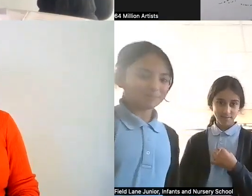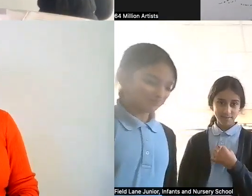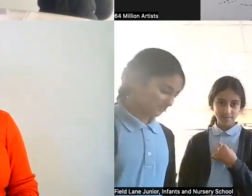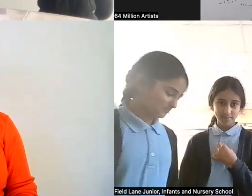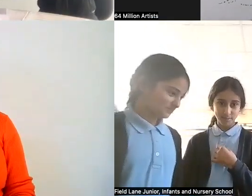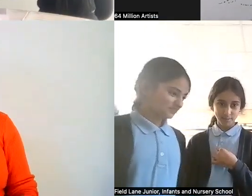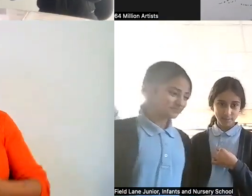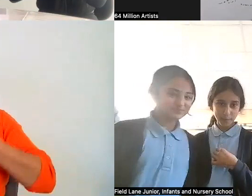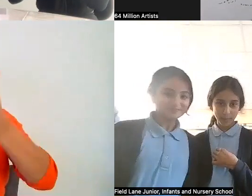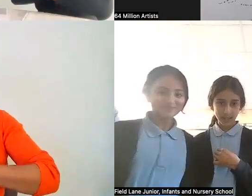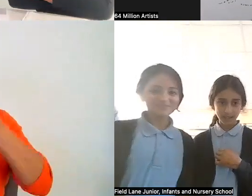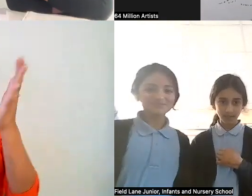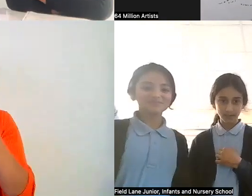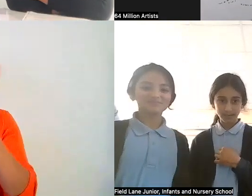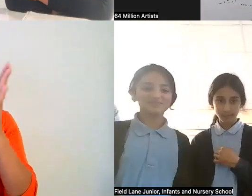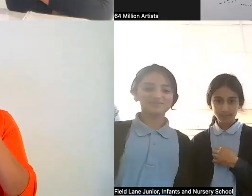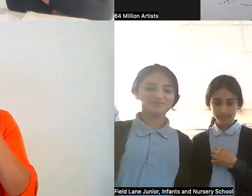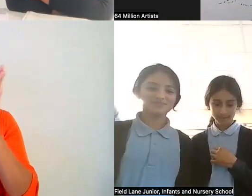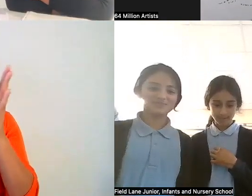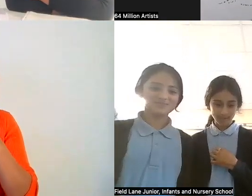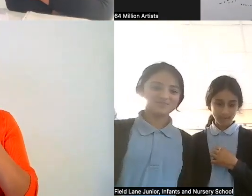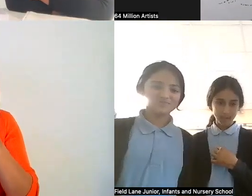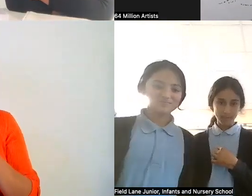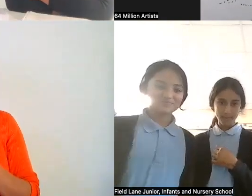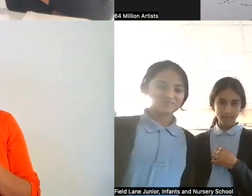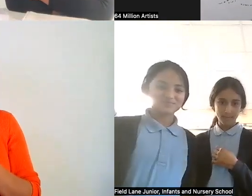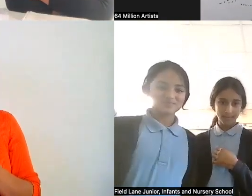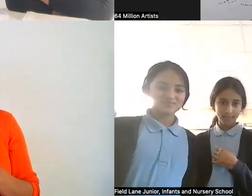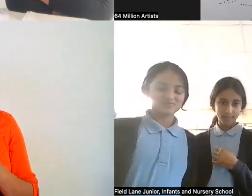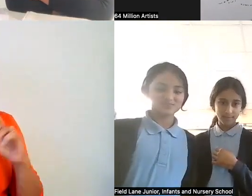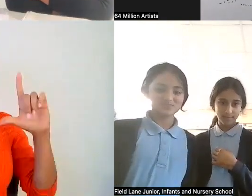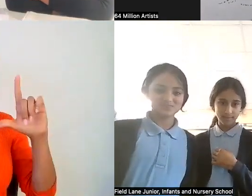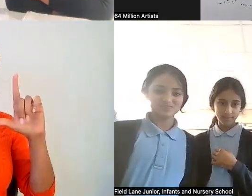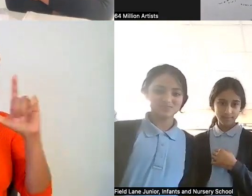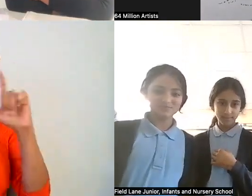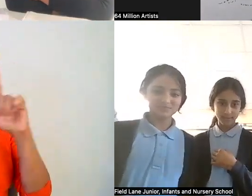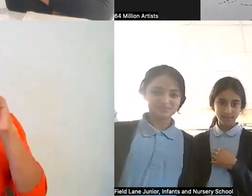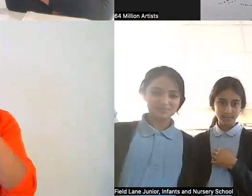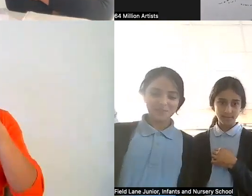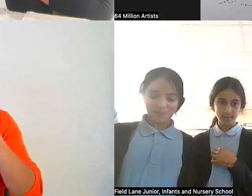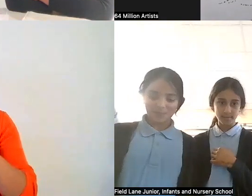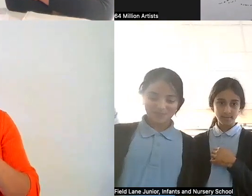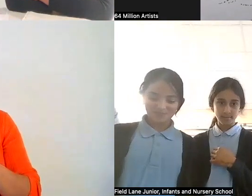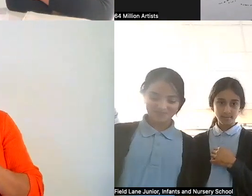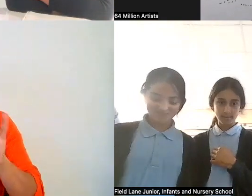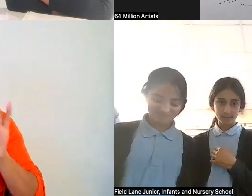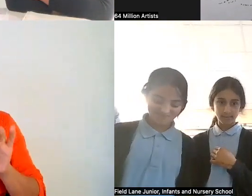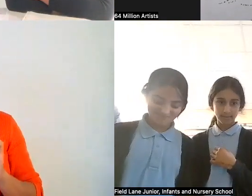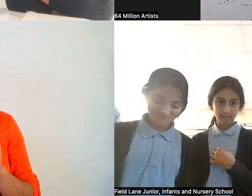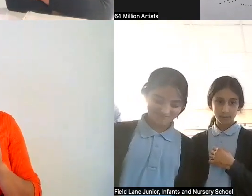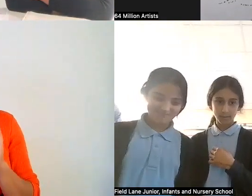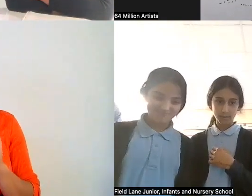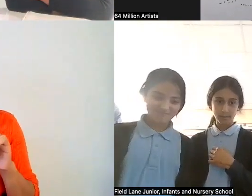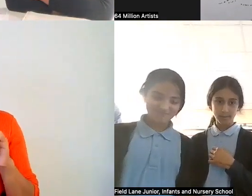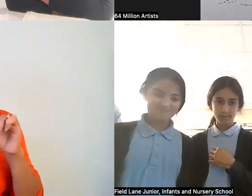Yes. Oh, that's like little snapshots, isn't it? It's like little sort of little cameos,